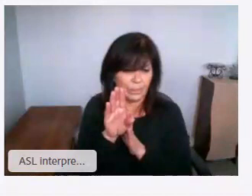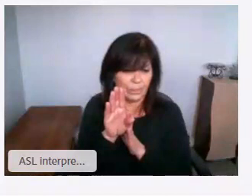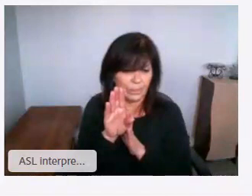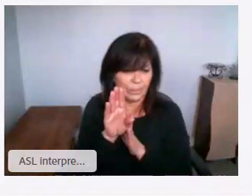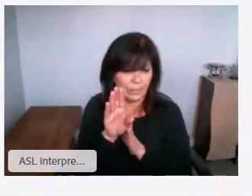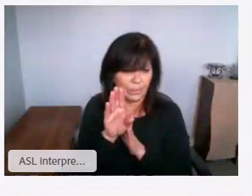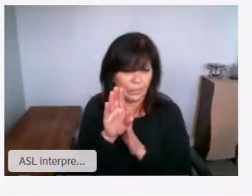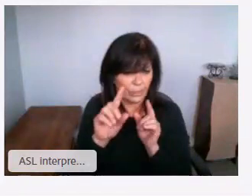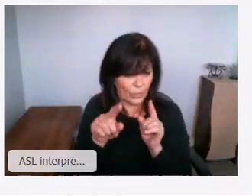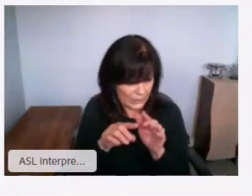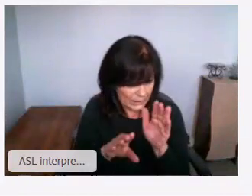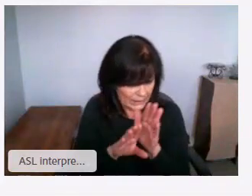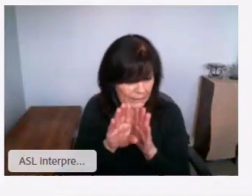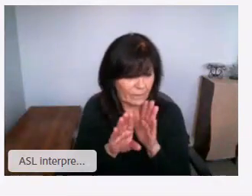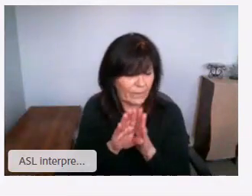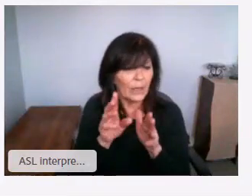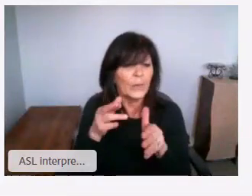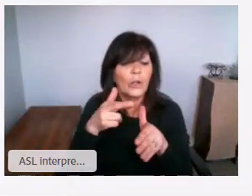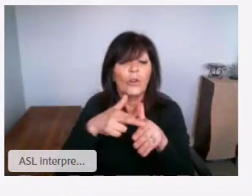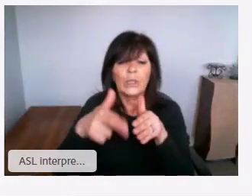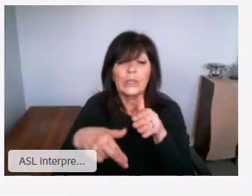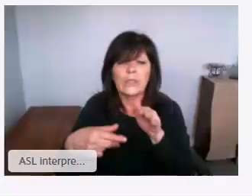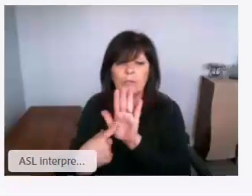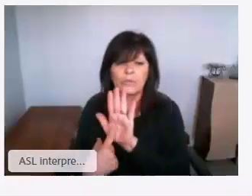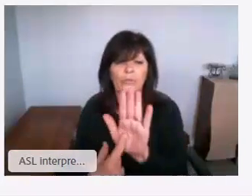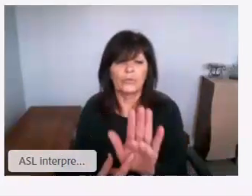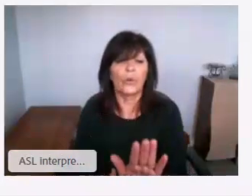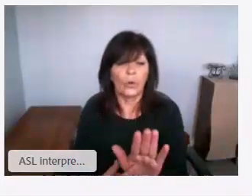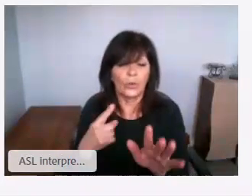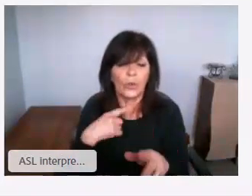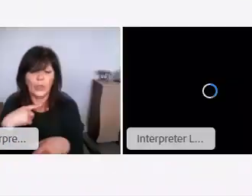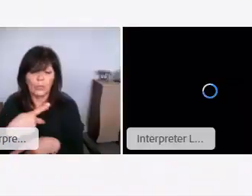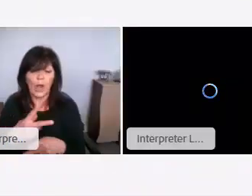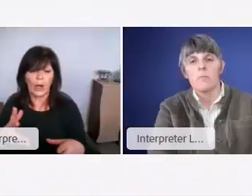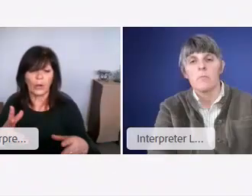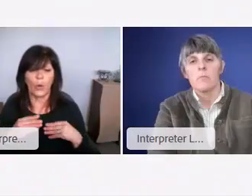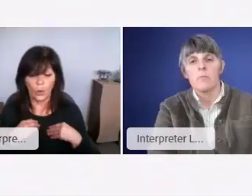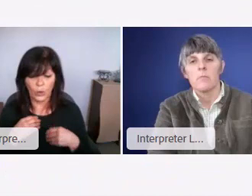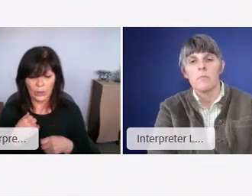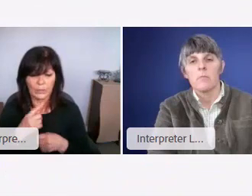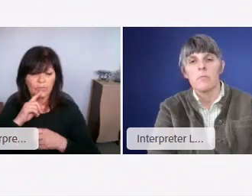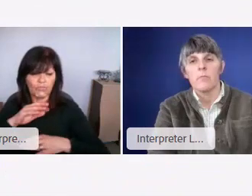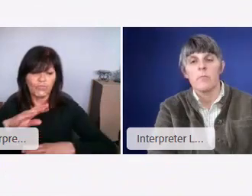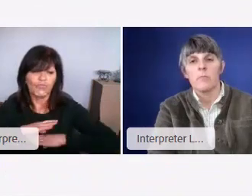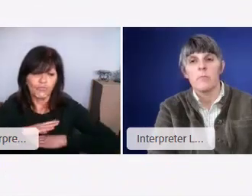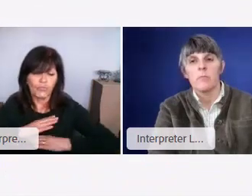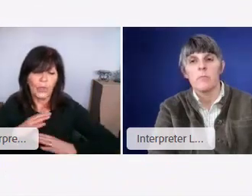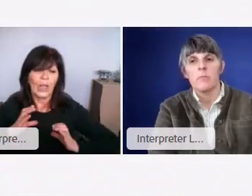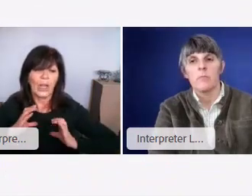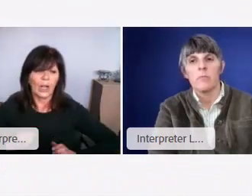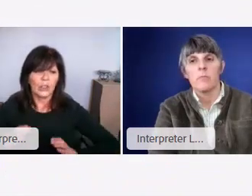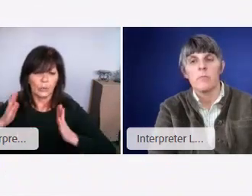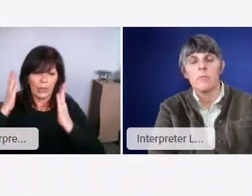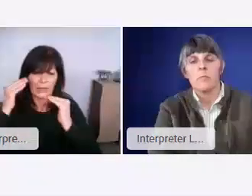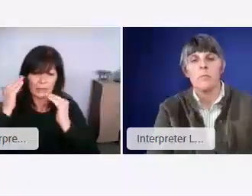Once developed, the results are demonstrated to the product owner to ensure that it meets the customer expectations.